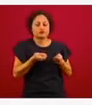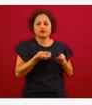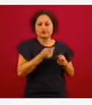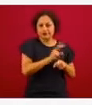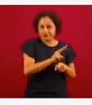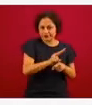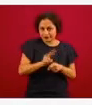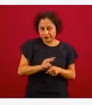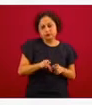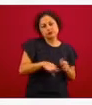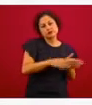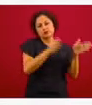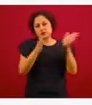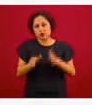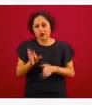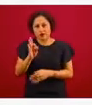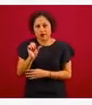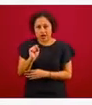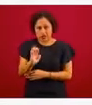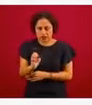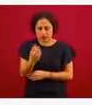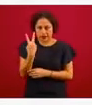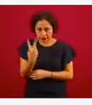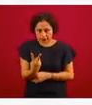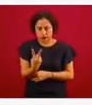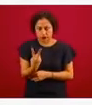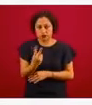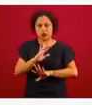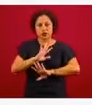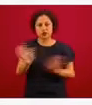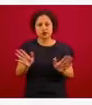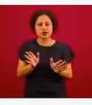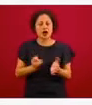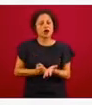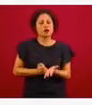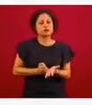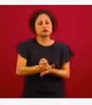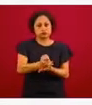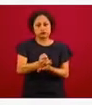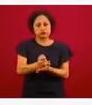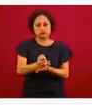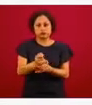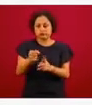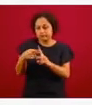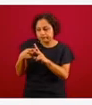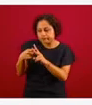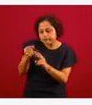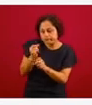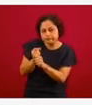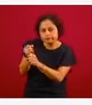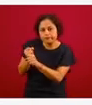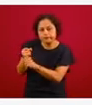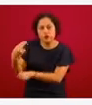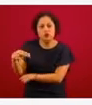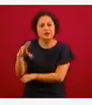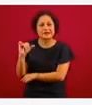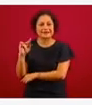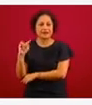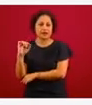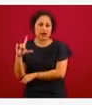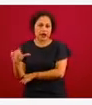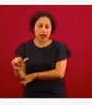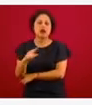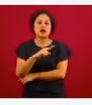the contention measures. But then when we entered phase 2, we activated the epidemiological